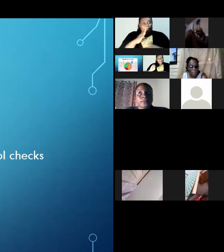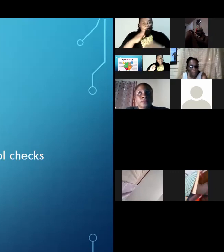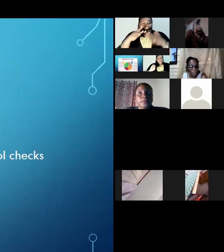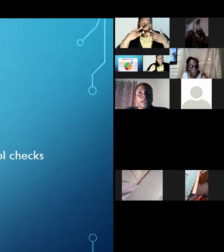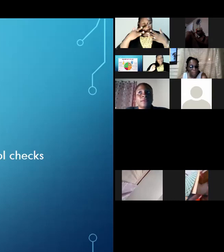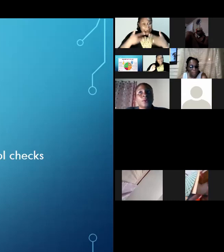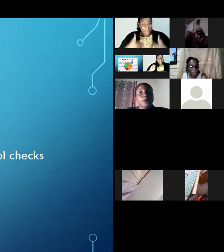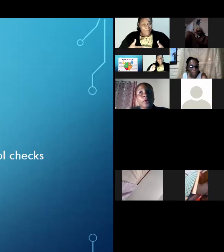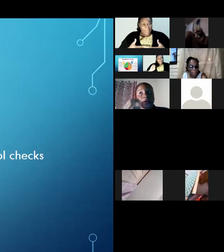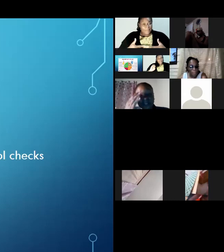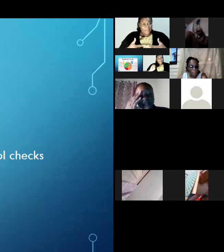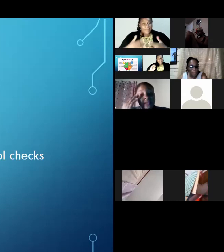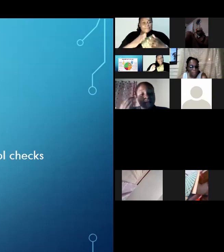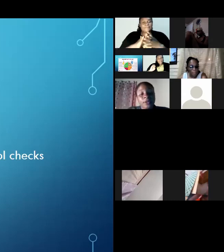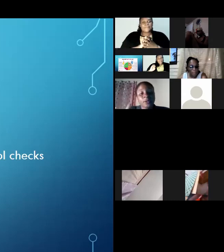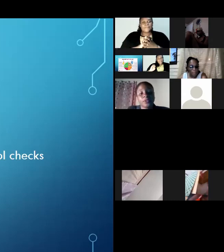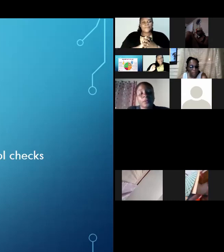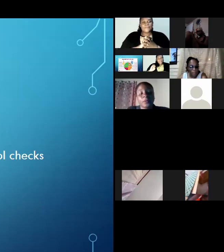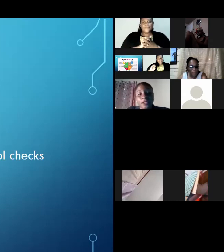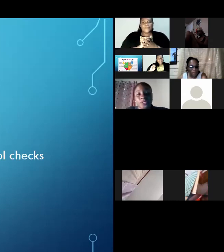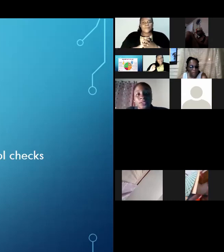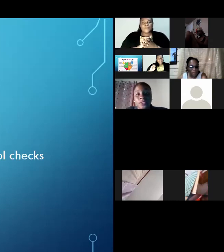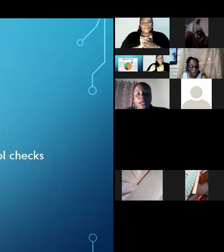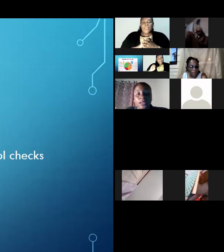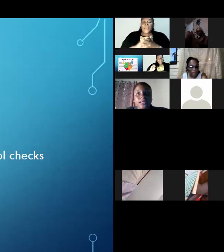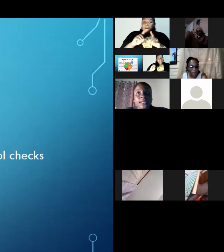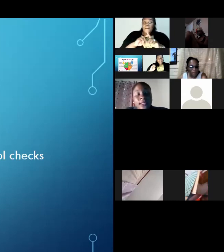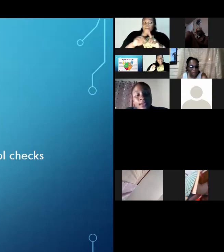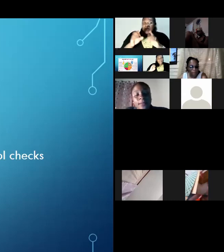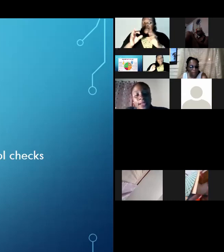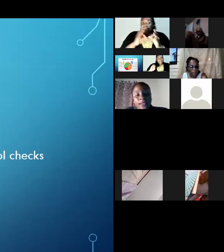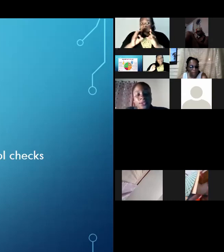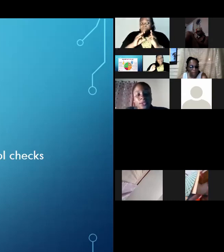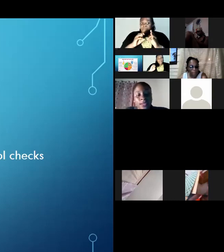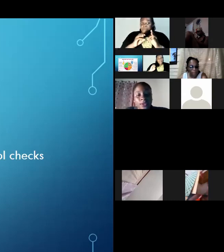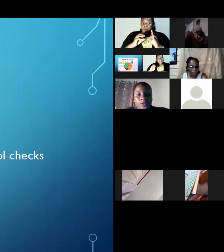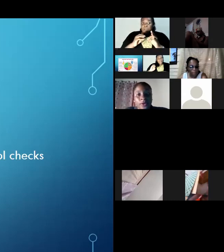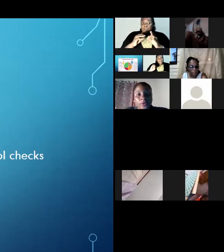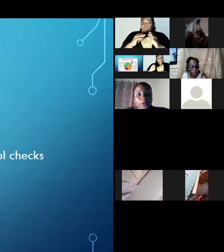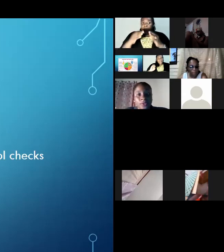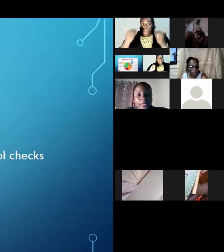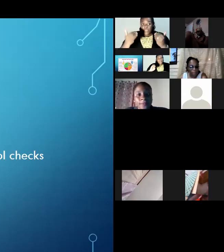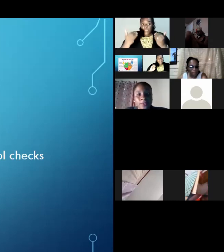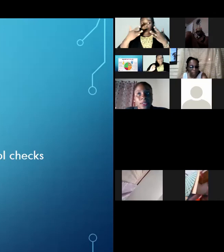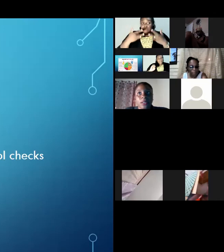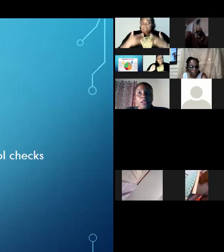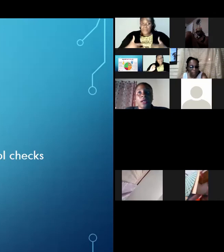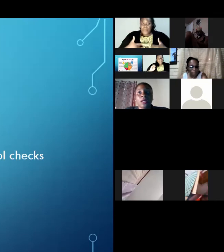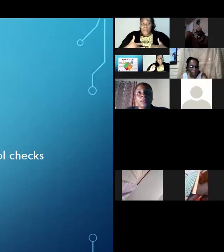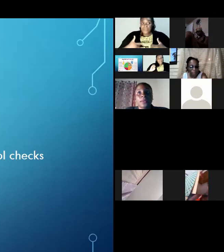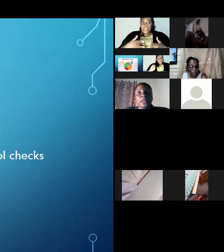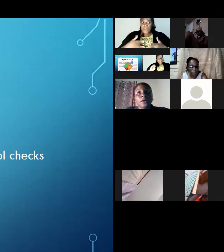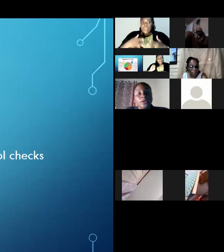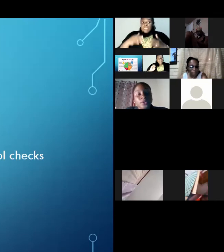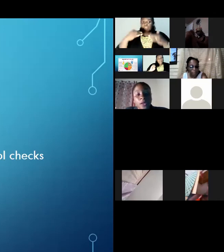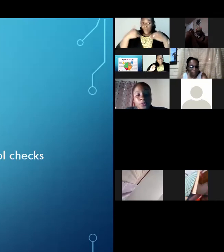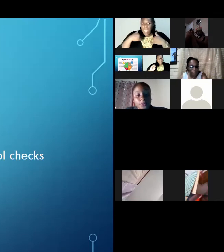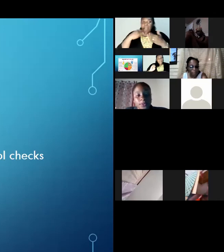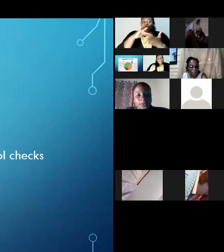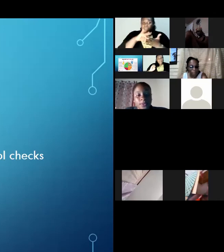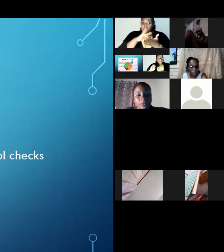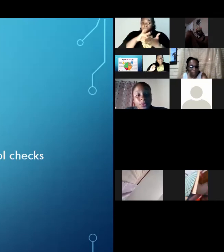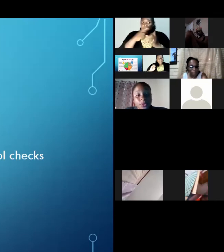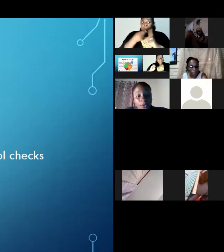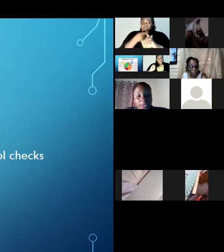Also, if you're already suffering with depression, taking the medication that your doctor prescribes can also help to